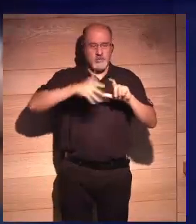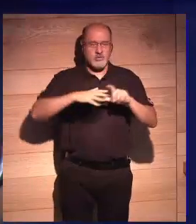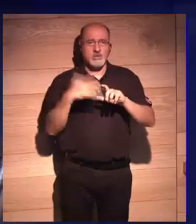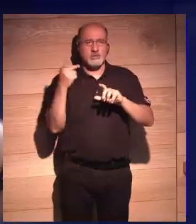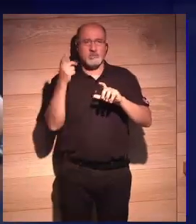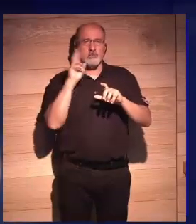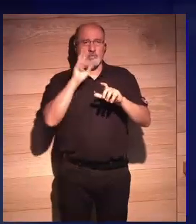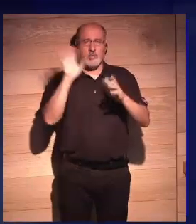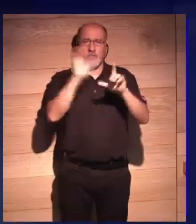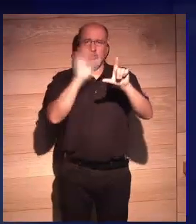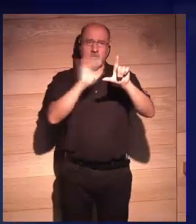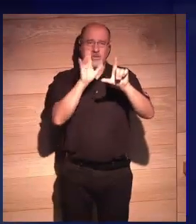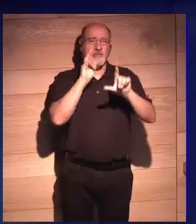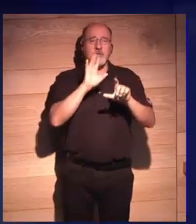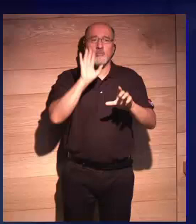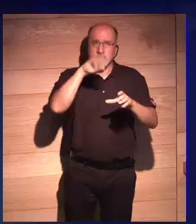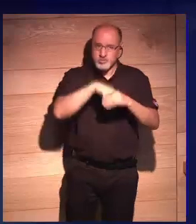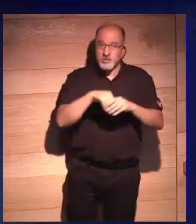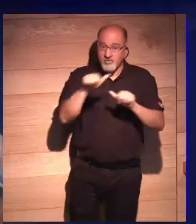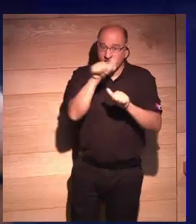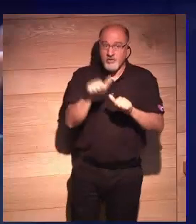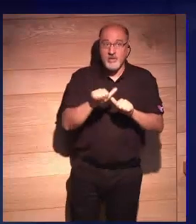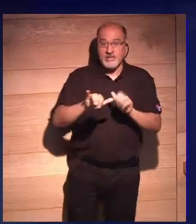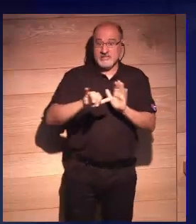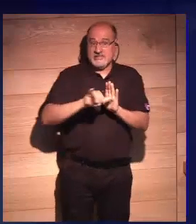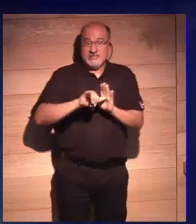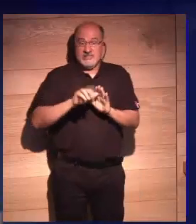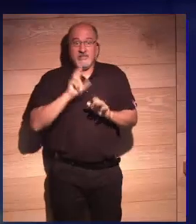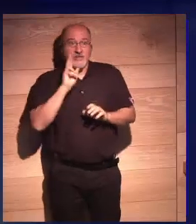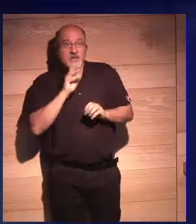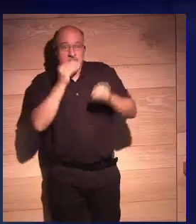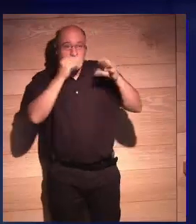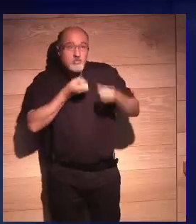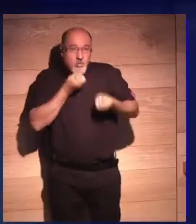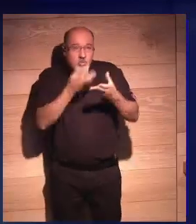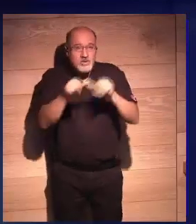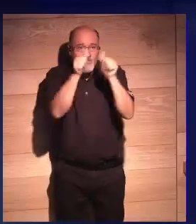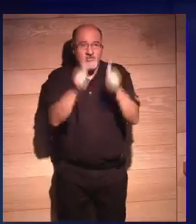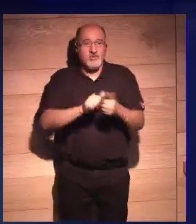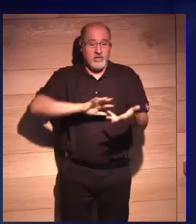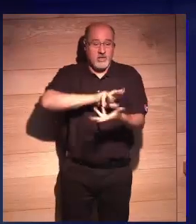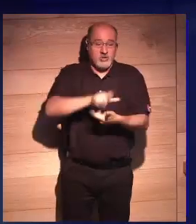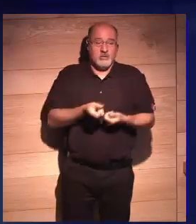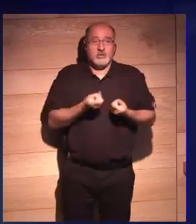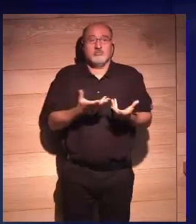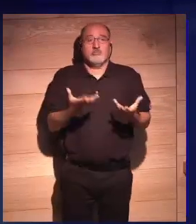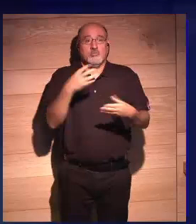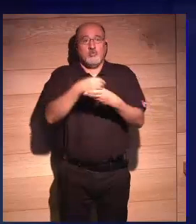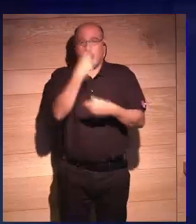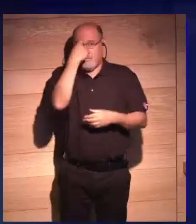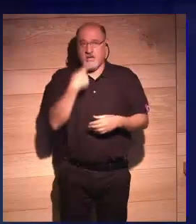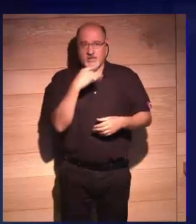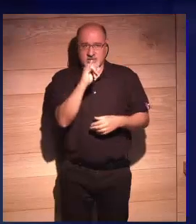the mountain, you have many graphs, infographics, etc. It's a good approach to see how we could tell stories about